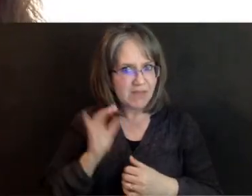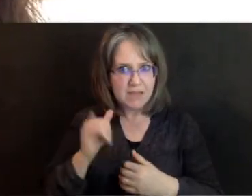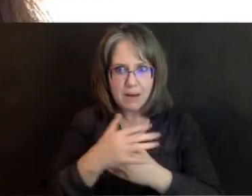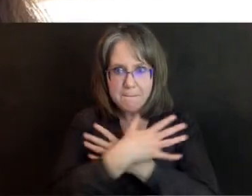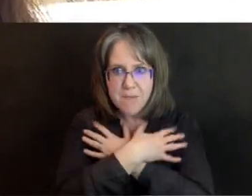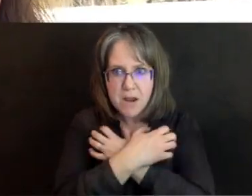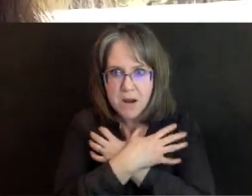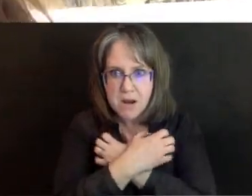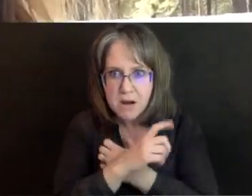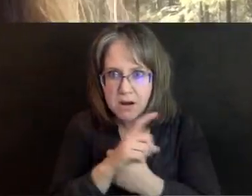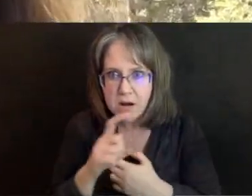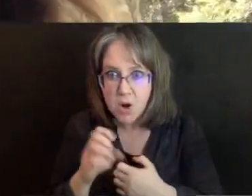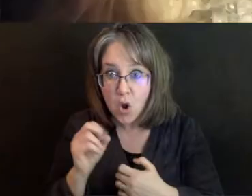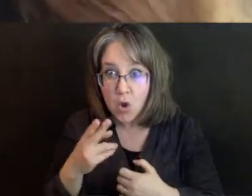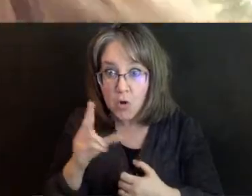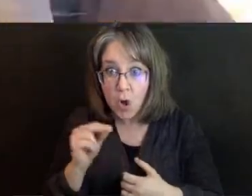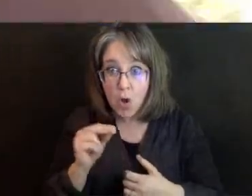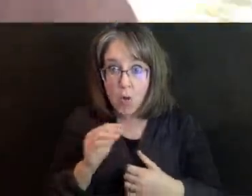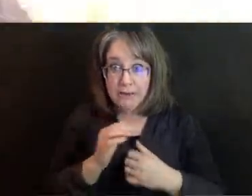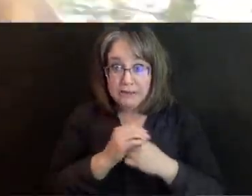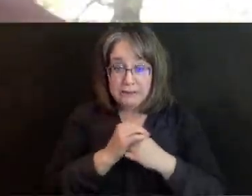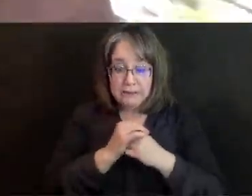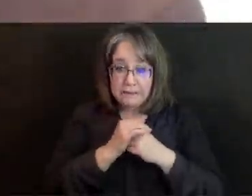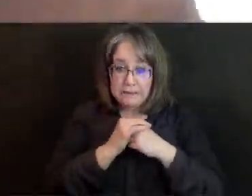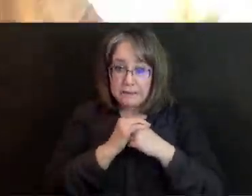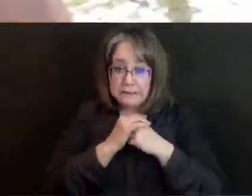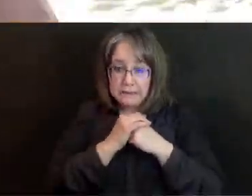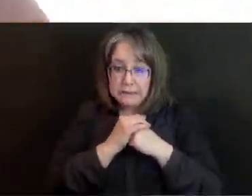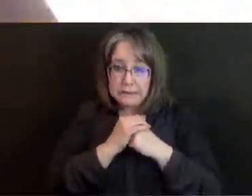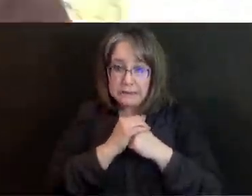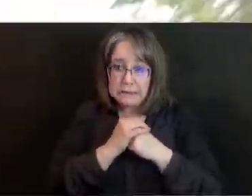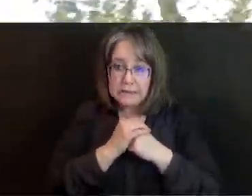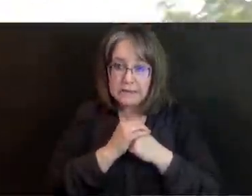Is that a bear? Oh no.